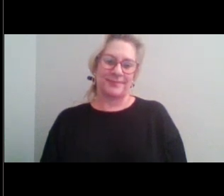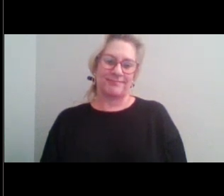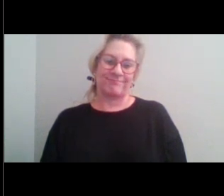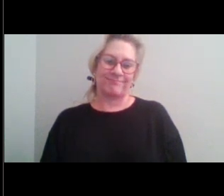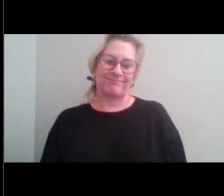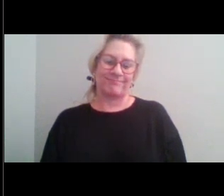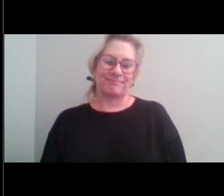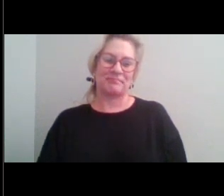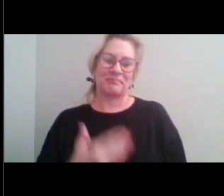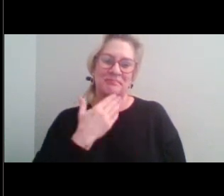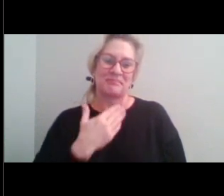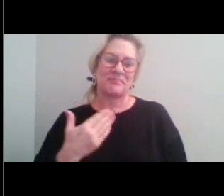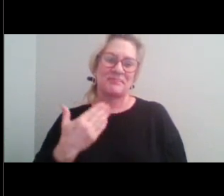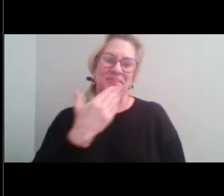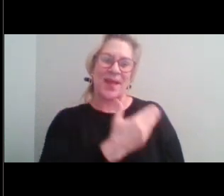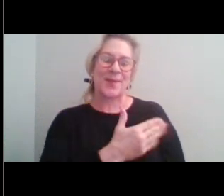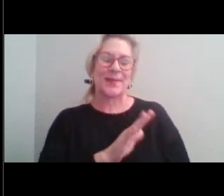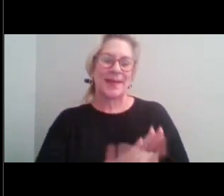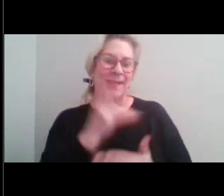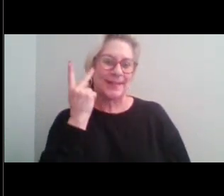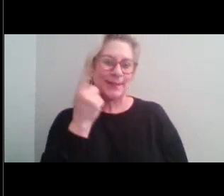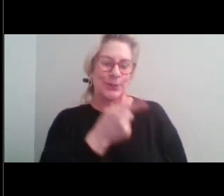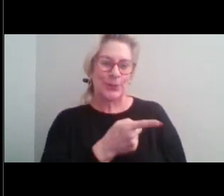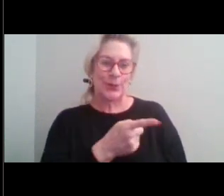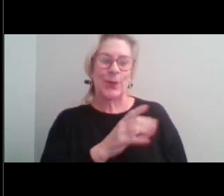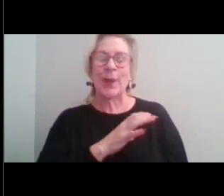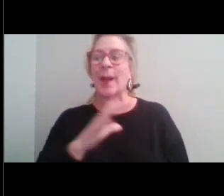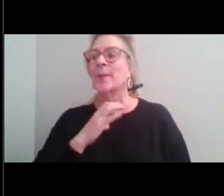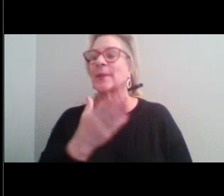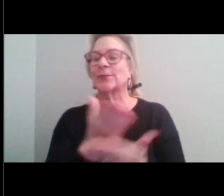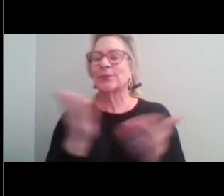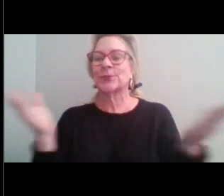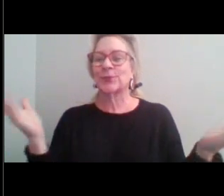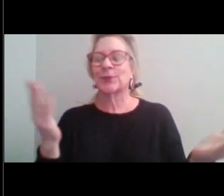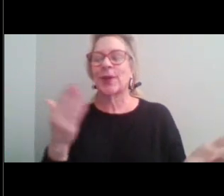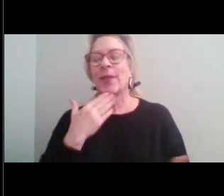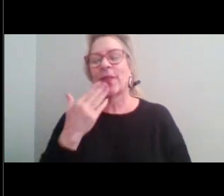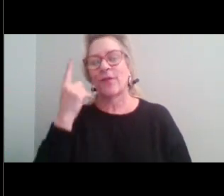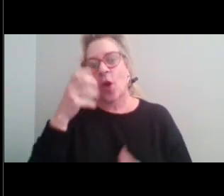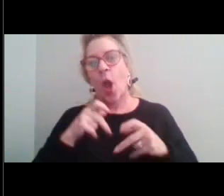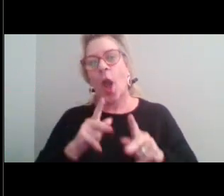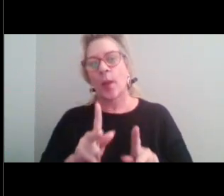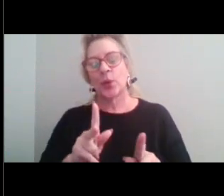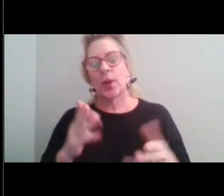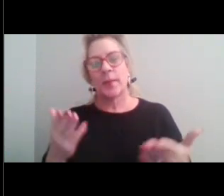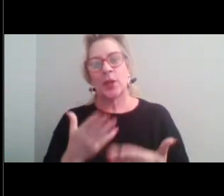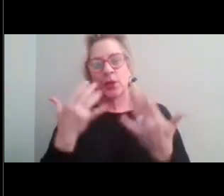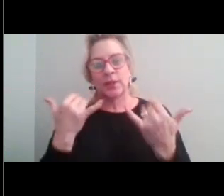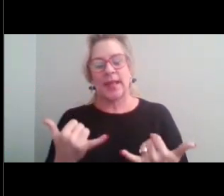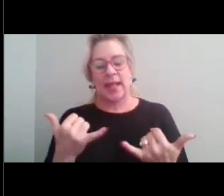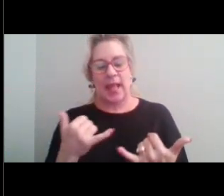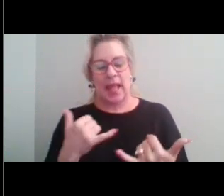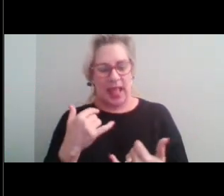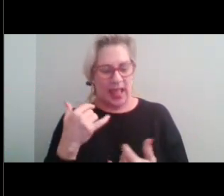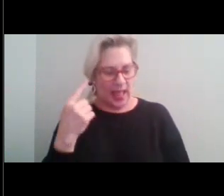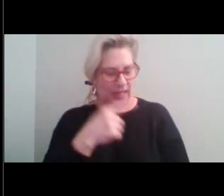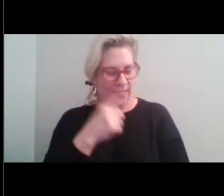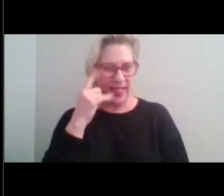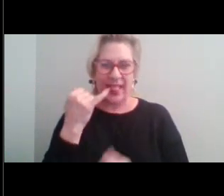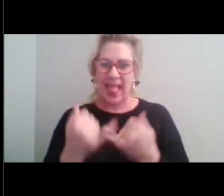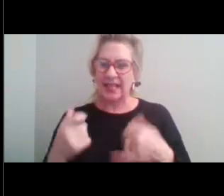Okay, thank you, Madam Chair. It's good to see you. Commissioners, I appreciate the opportunity to be here today. I was thinking about the last time I presented to this